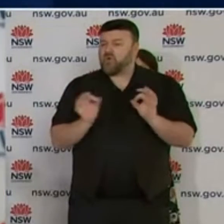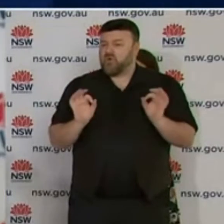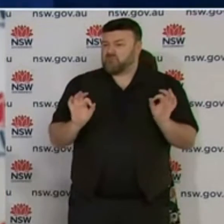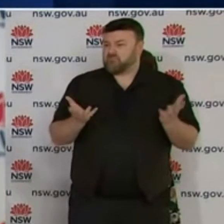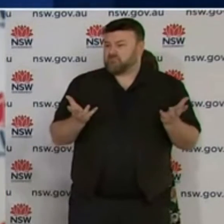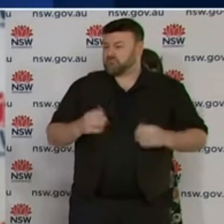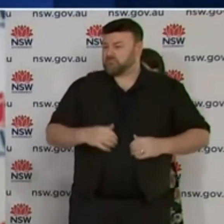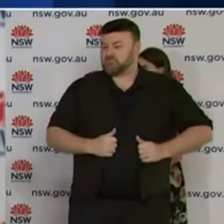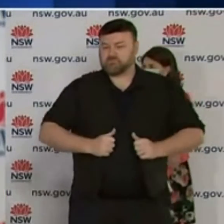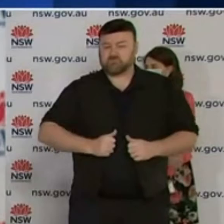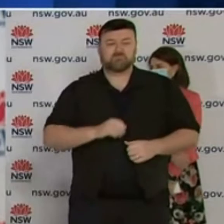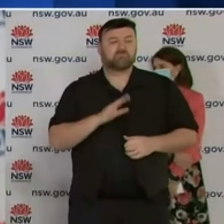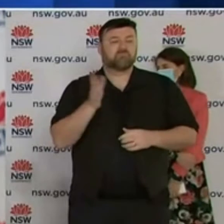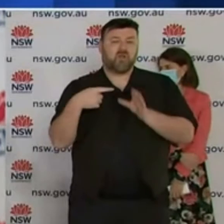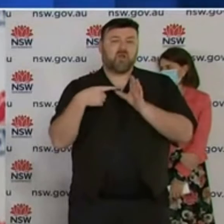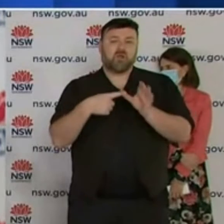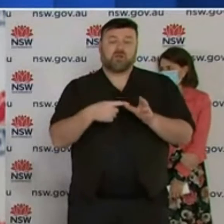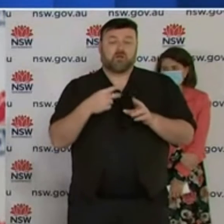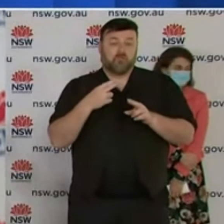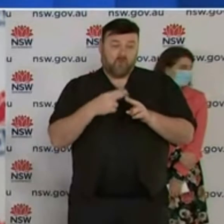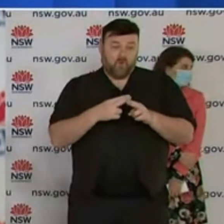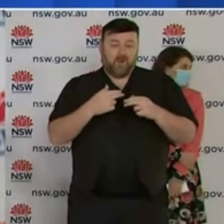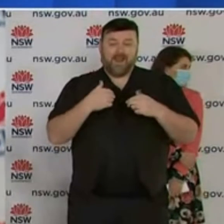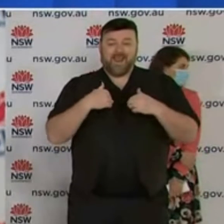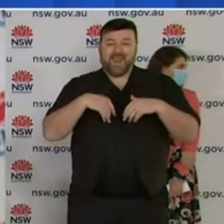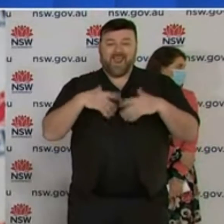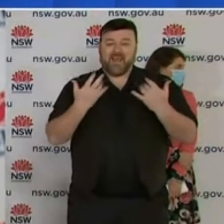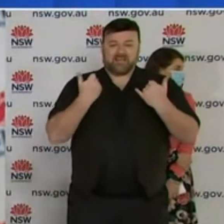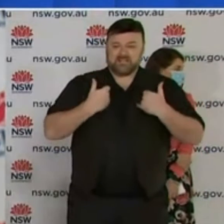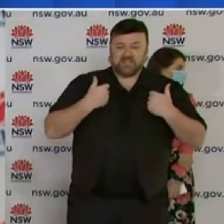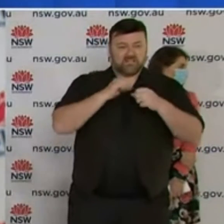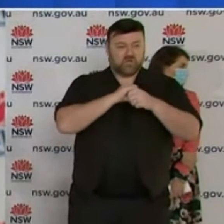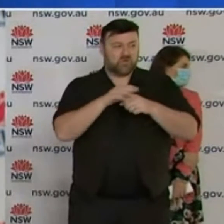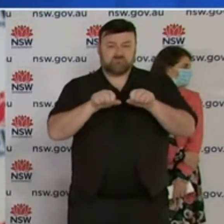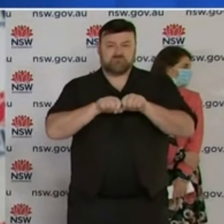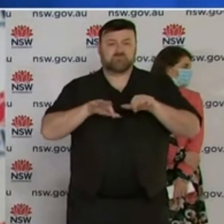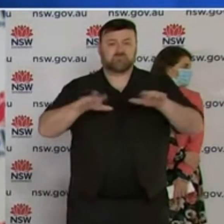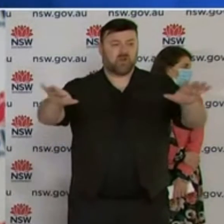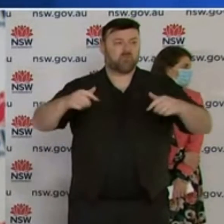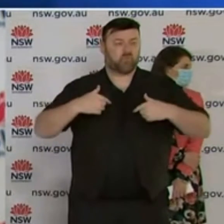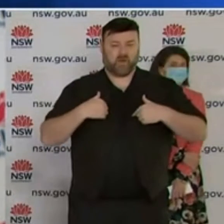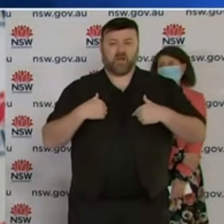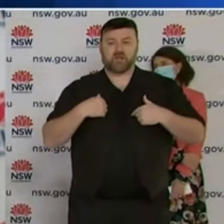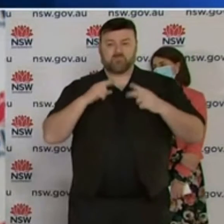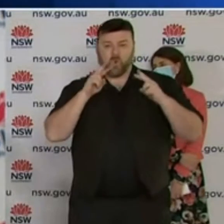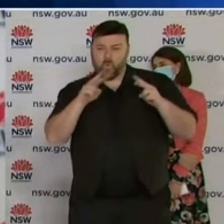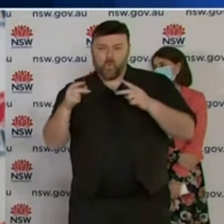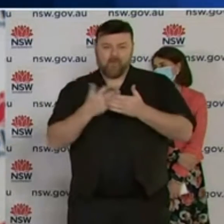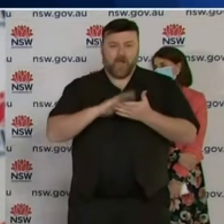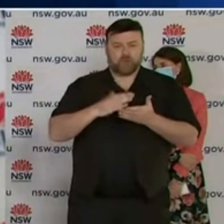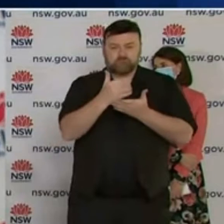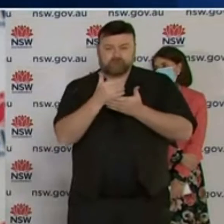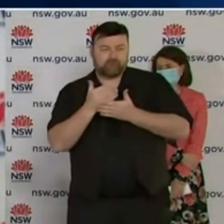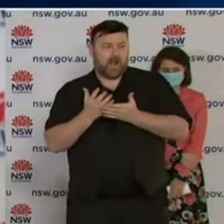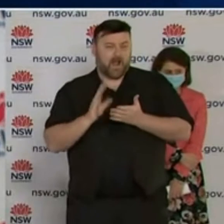spread? Well, for any infectious disease, we look for a multiple barriers. Vaccination is a very important barrier, but it's